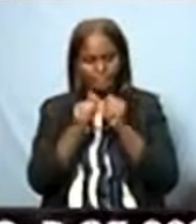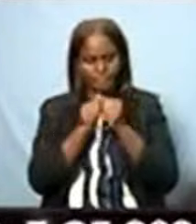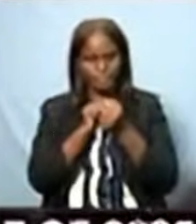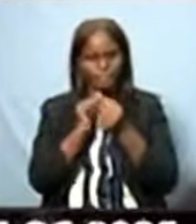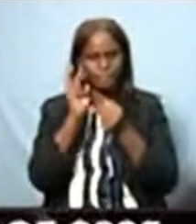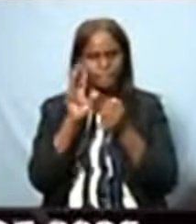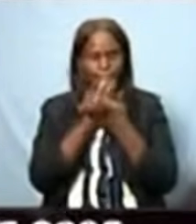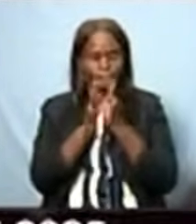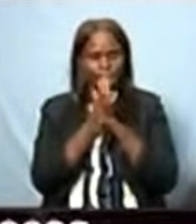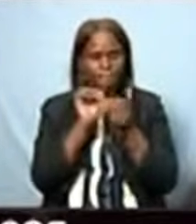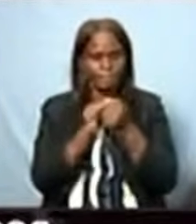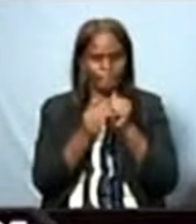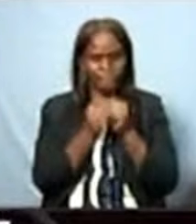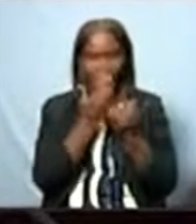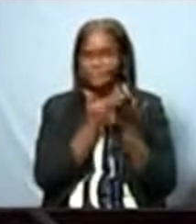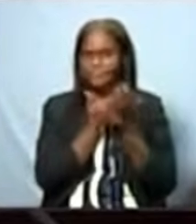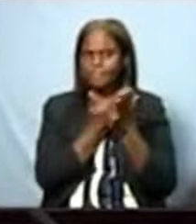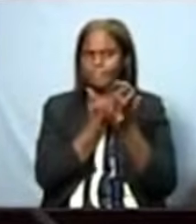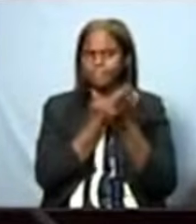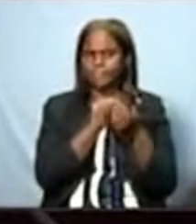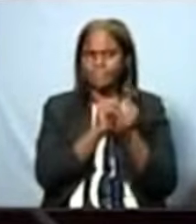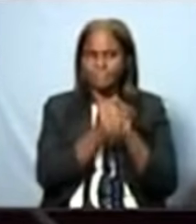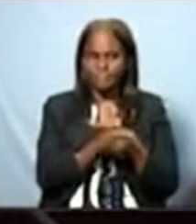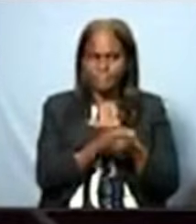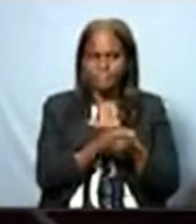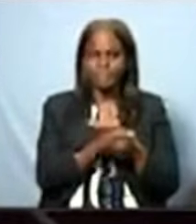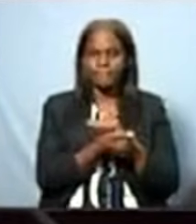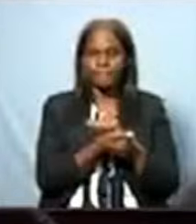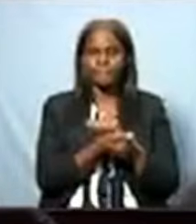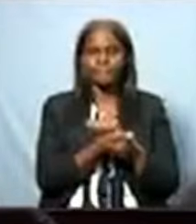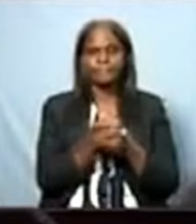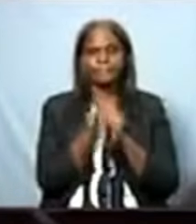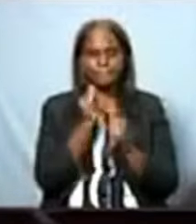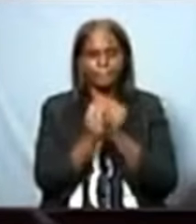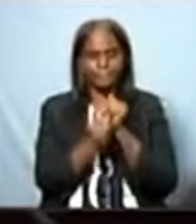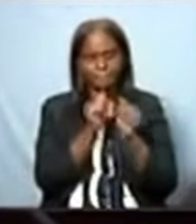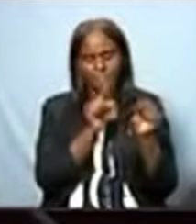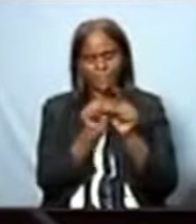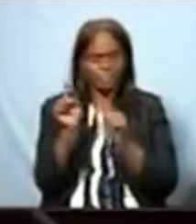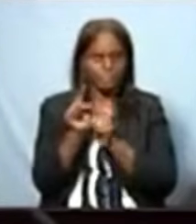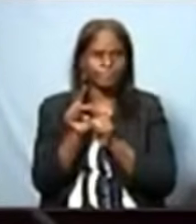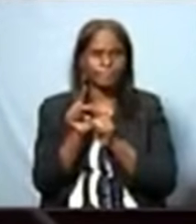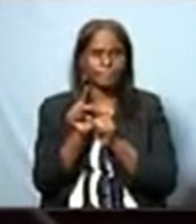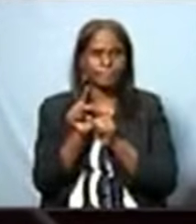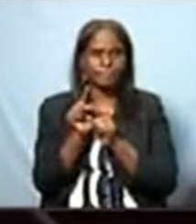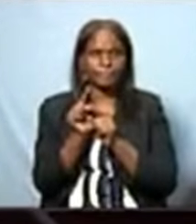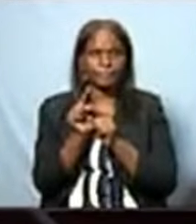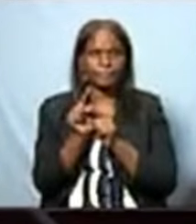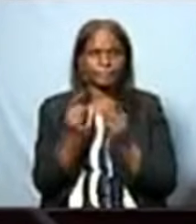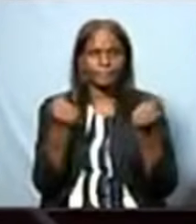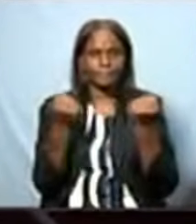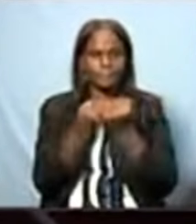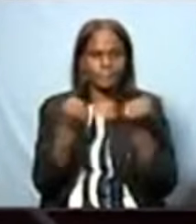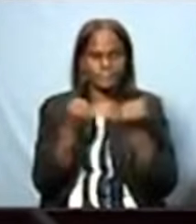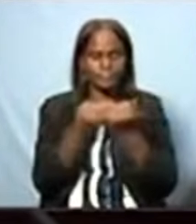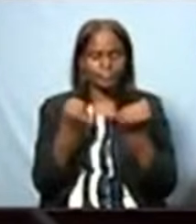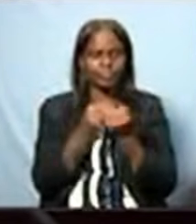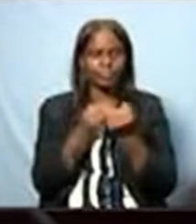Chairperson. The proposed article which is also supported